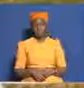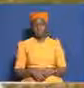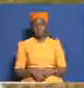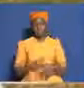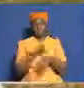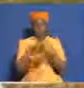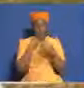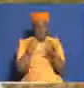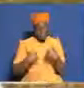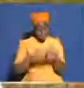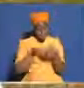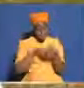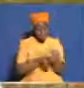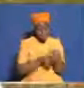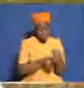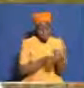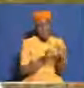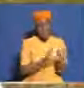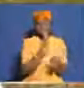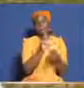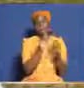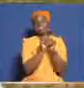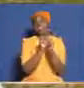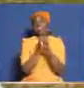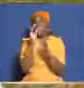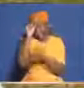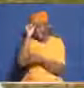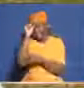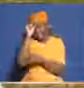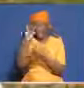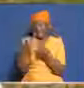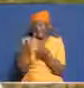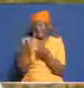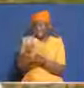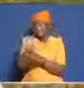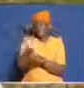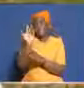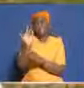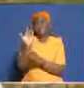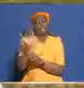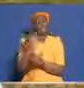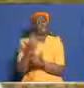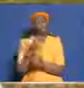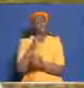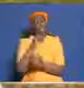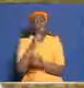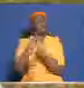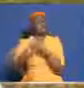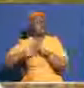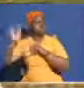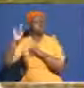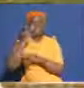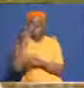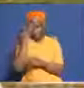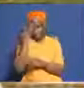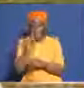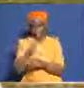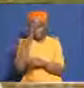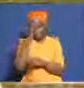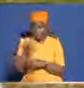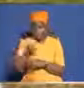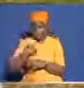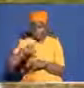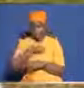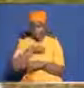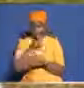tukijaribu kufuata na serikali, unakuta ya kwamba kijana amepotea kwa sababu tuko karibu